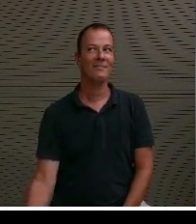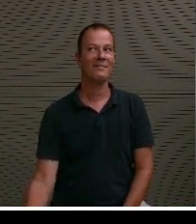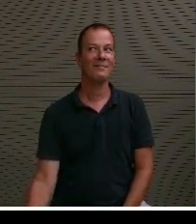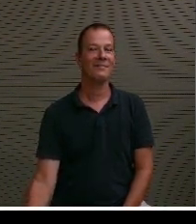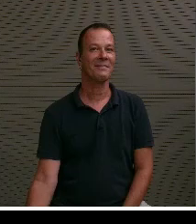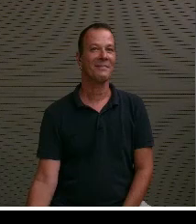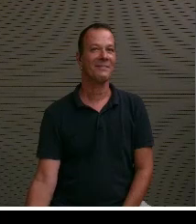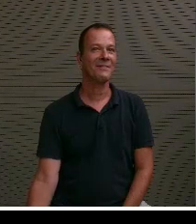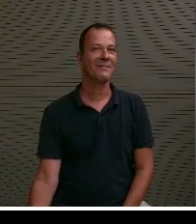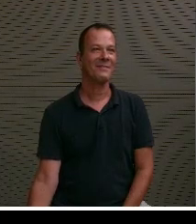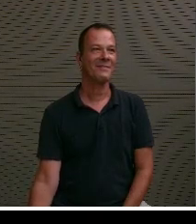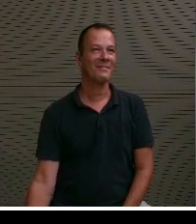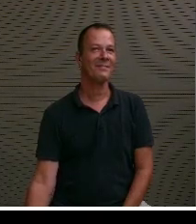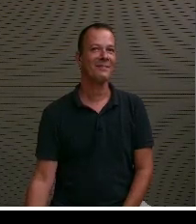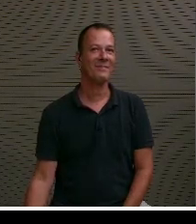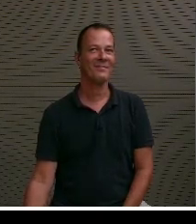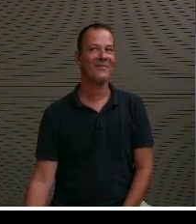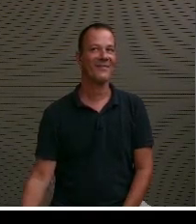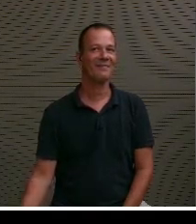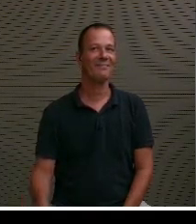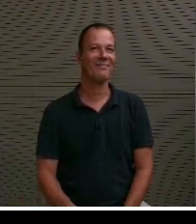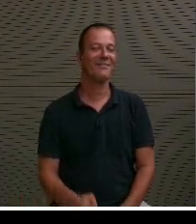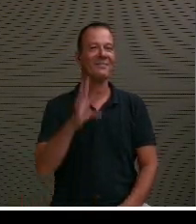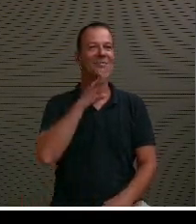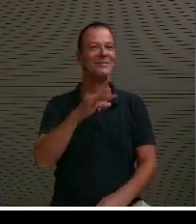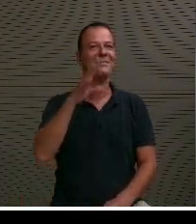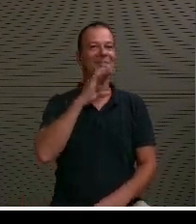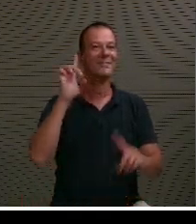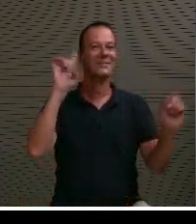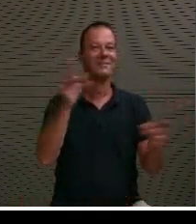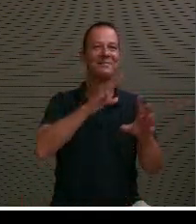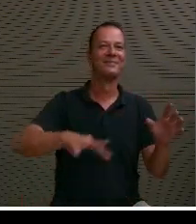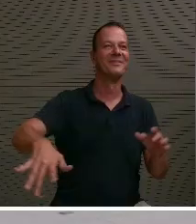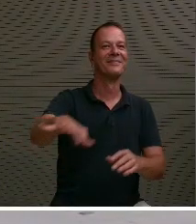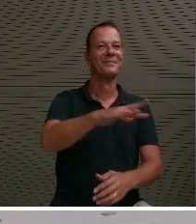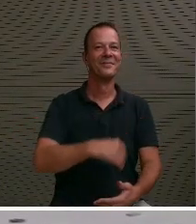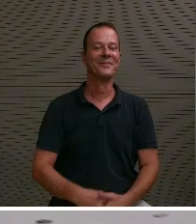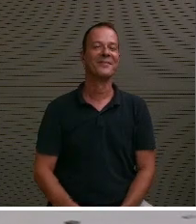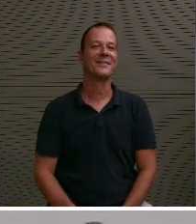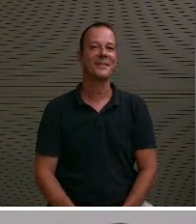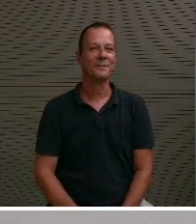Pas comme ça changerait ma vie.